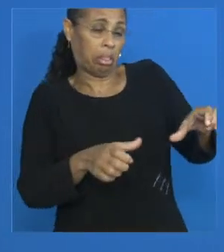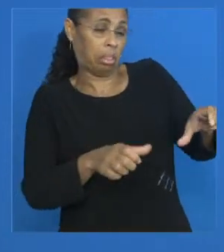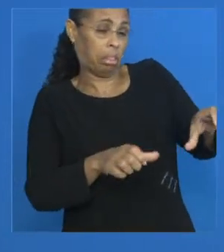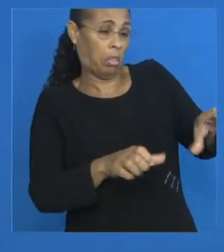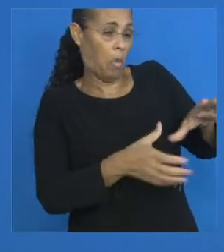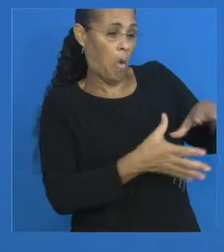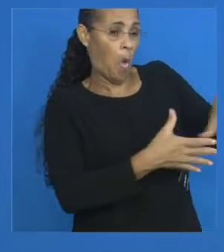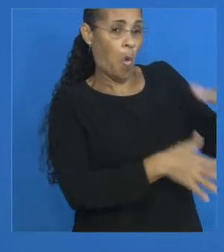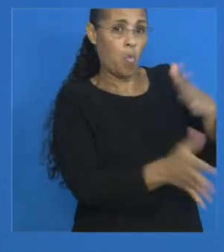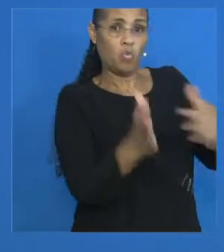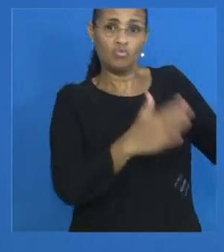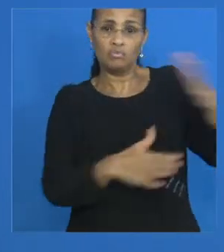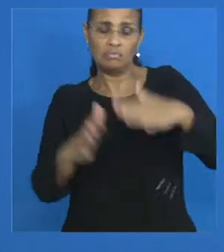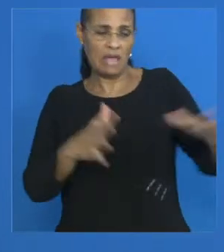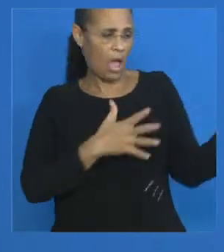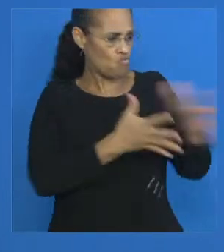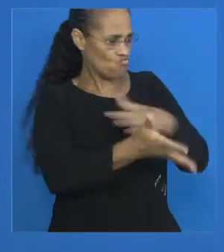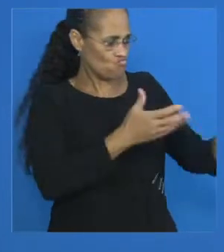waters?